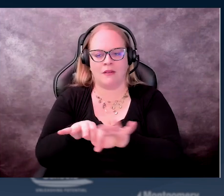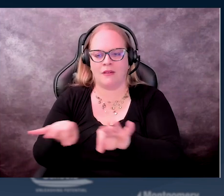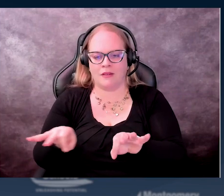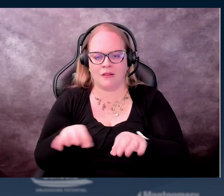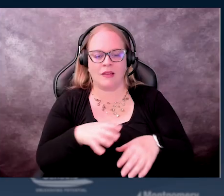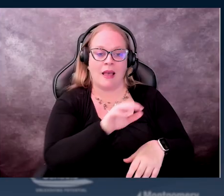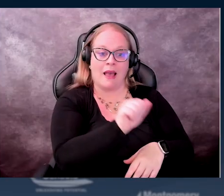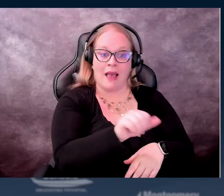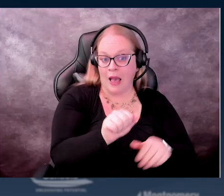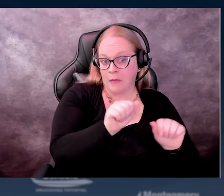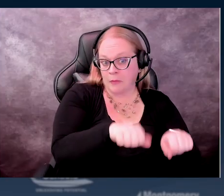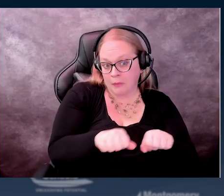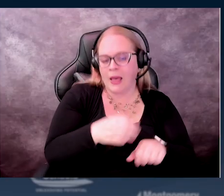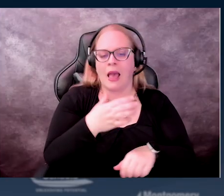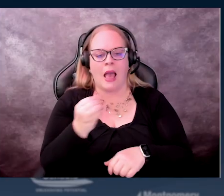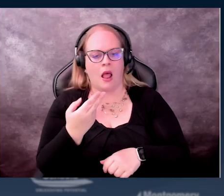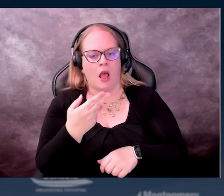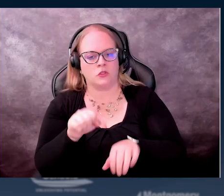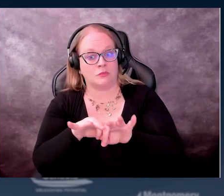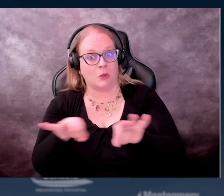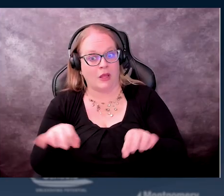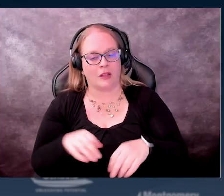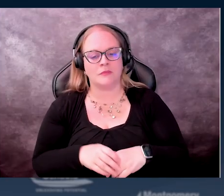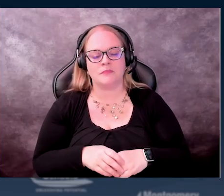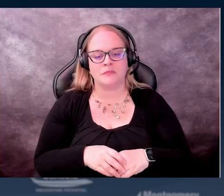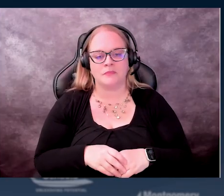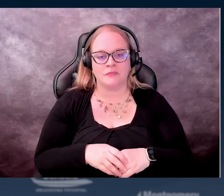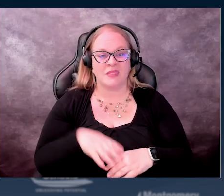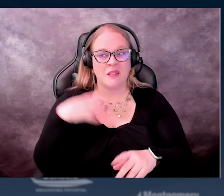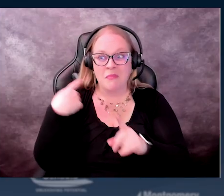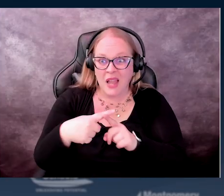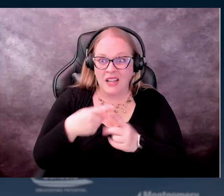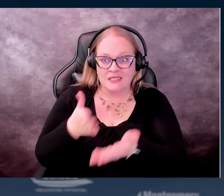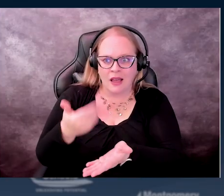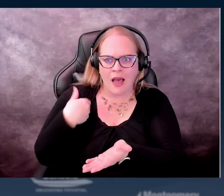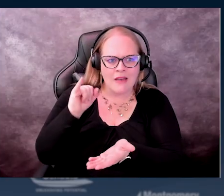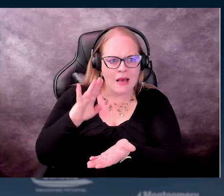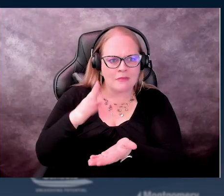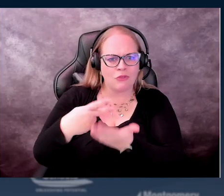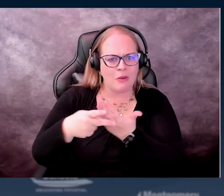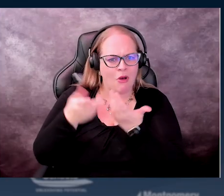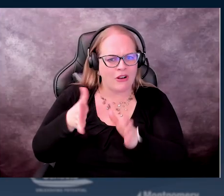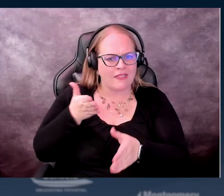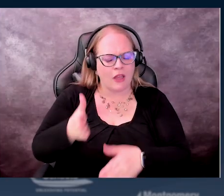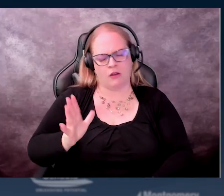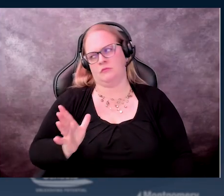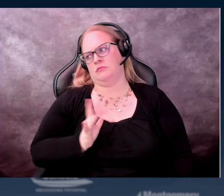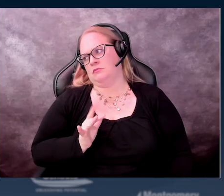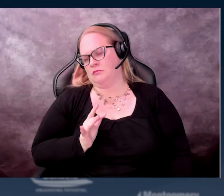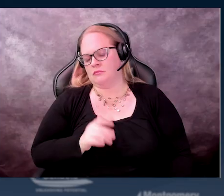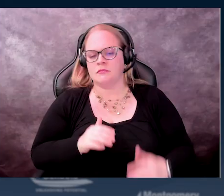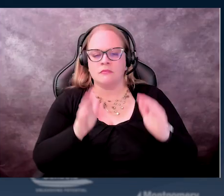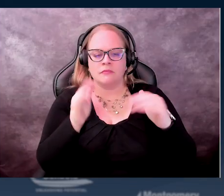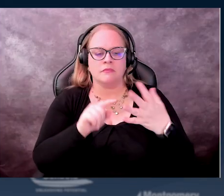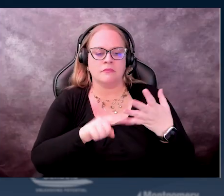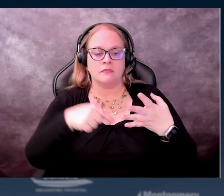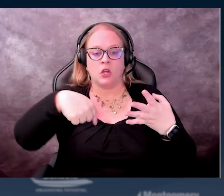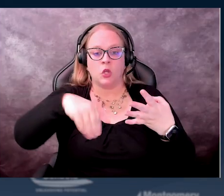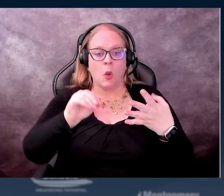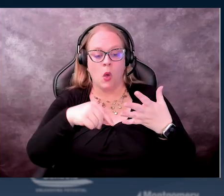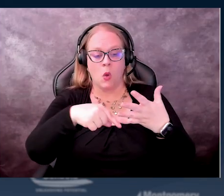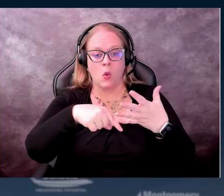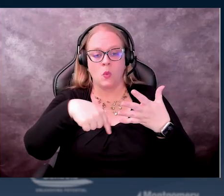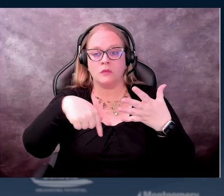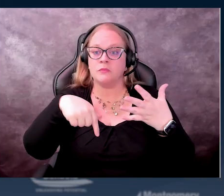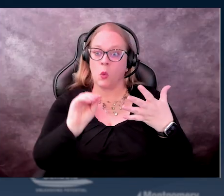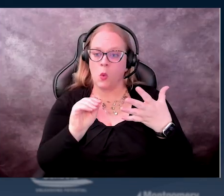add that onto an IB program, what a wealth of knowledge. QO, or Quince Orchard, will be hosting the humanities and language programs,